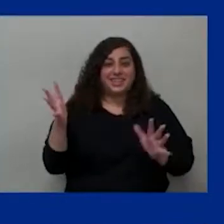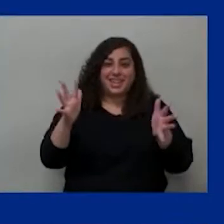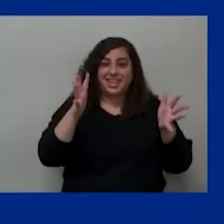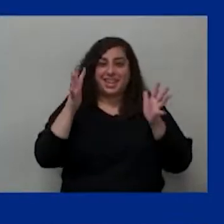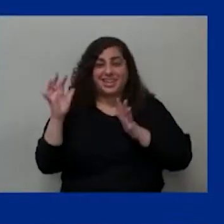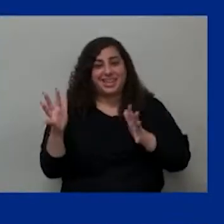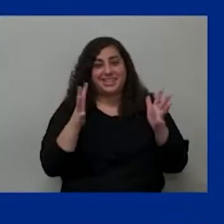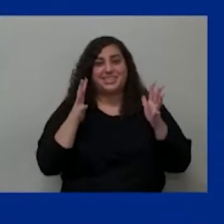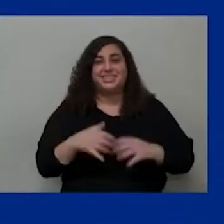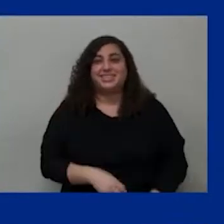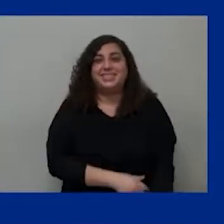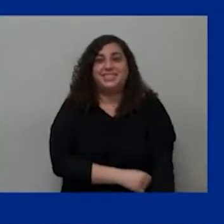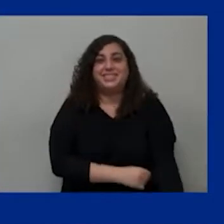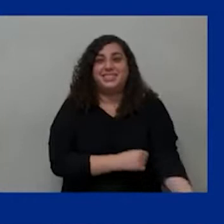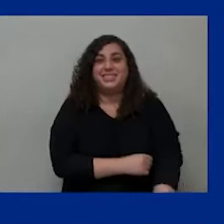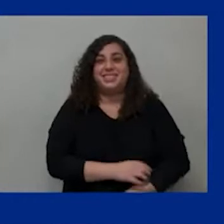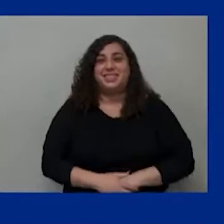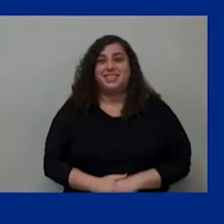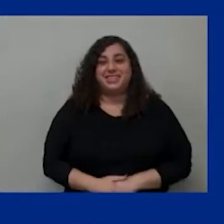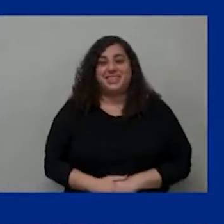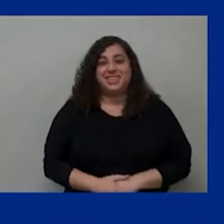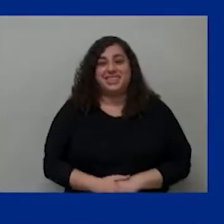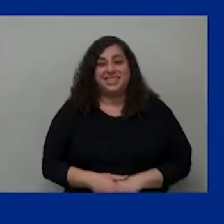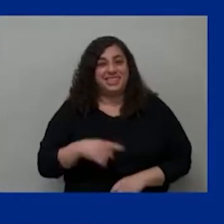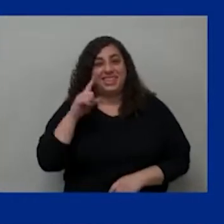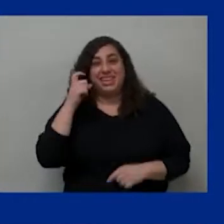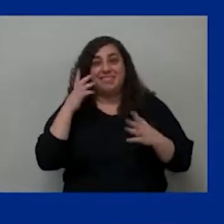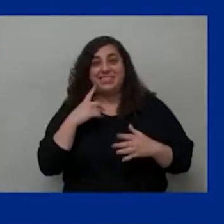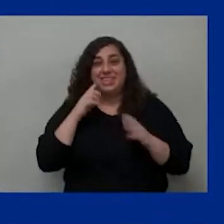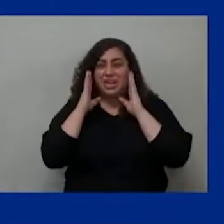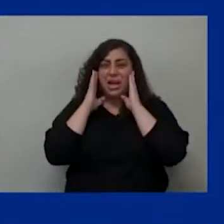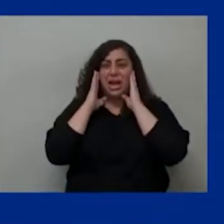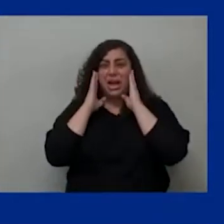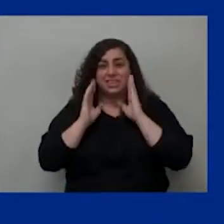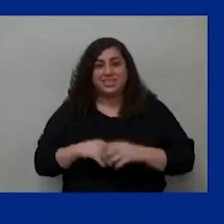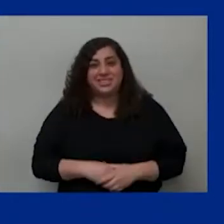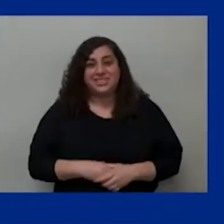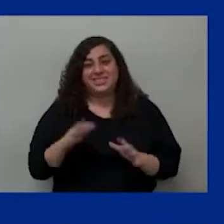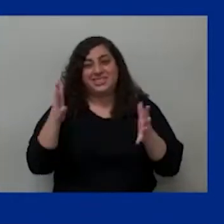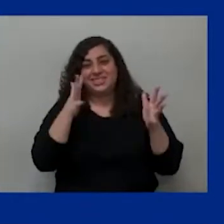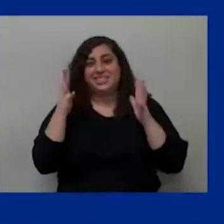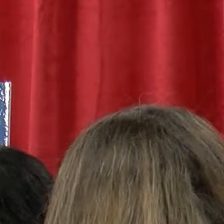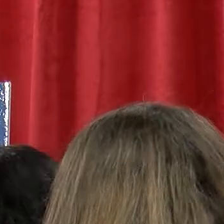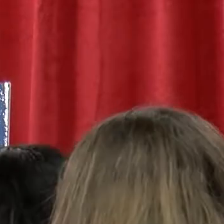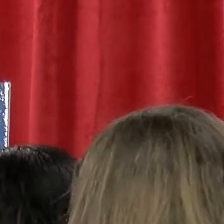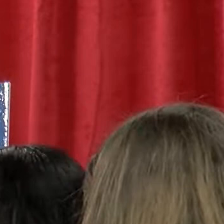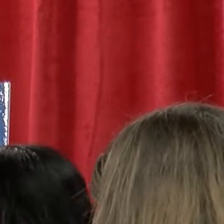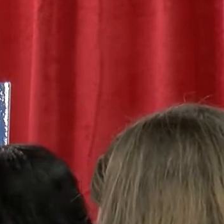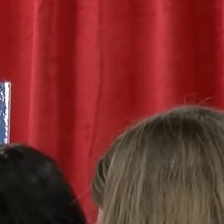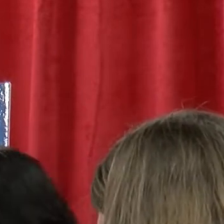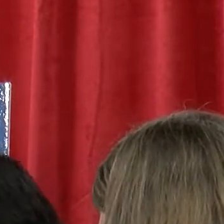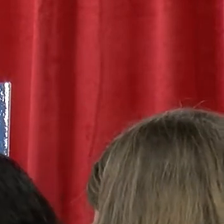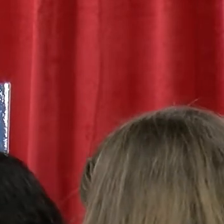governor was at the Vista community clinic where he watched another lucky 15 residents win $50,000 just for getting vaccinated. I see